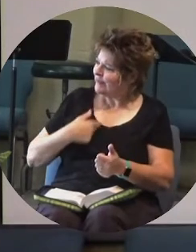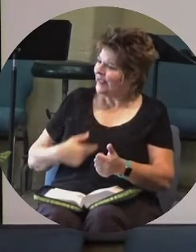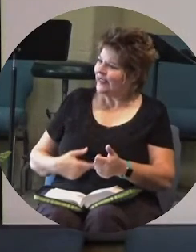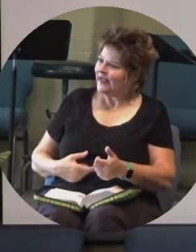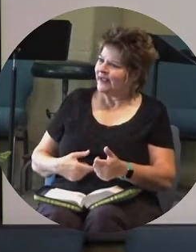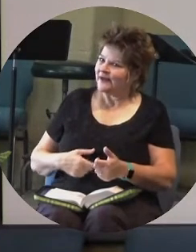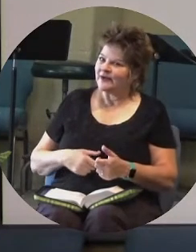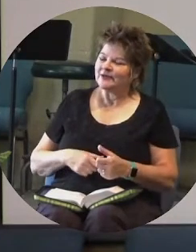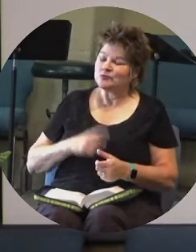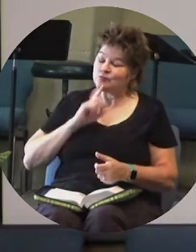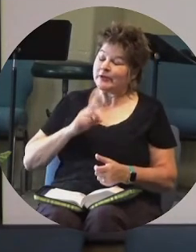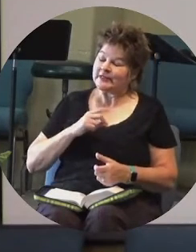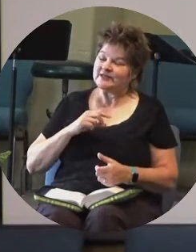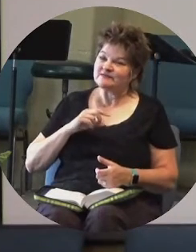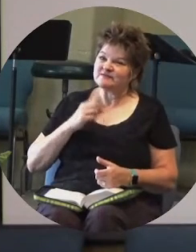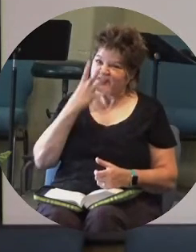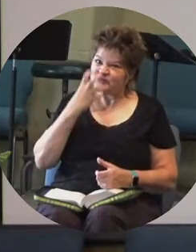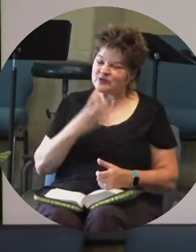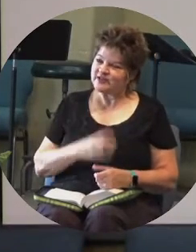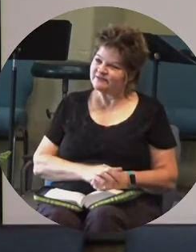Greatly annoyed.